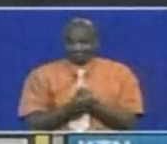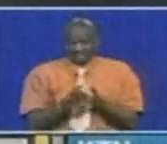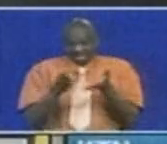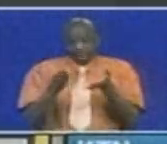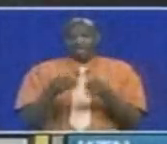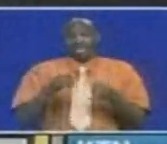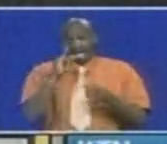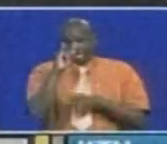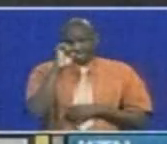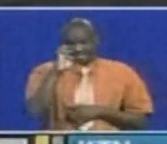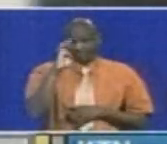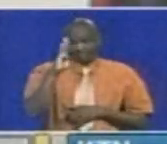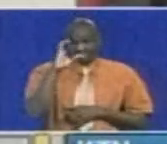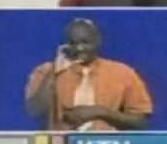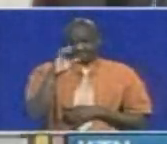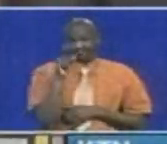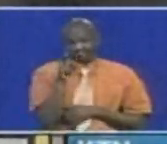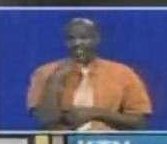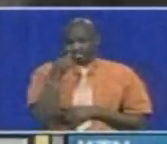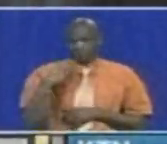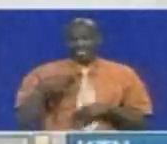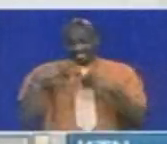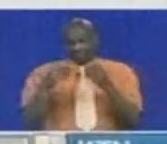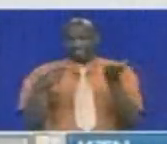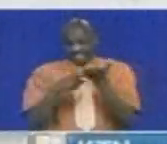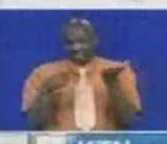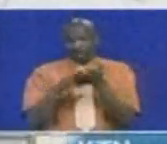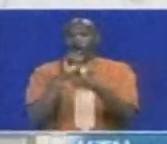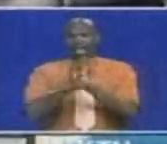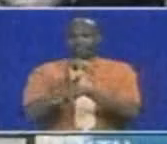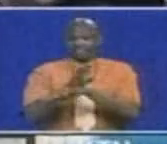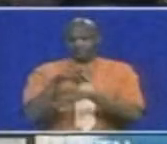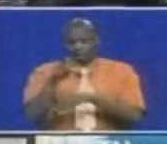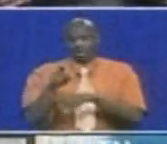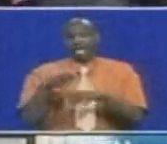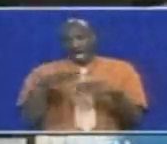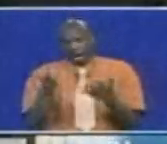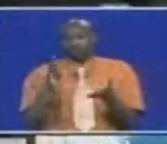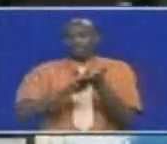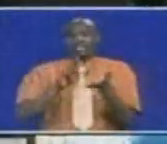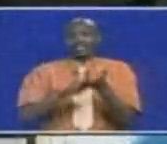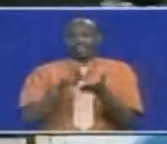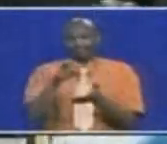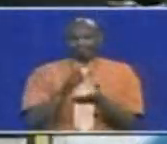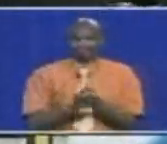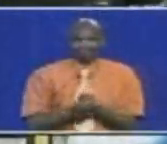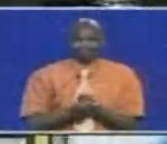Independent Electoral and Boundaries Commission is set to offer technical advice on biometric registration.